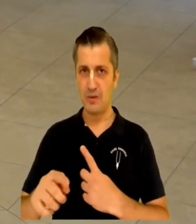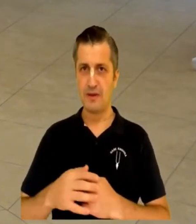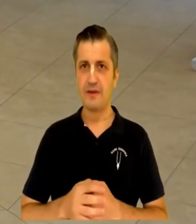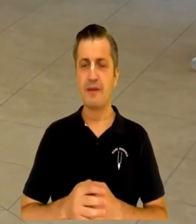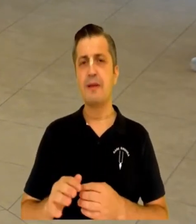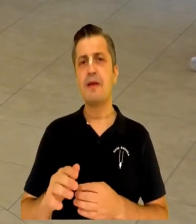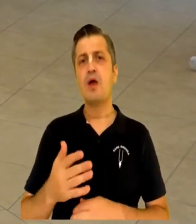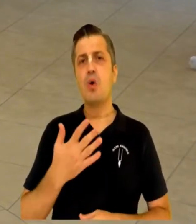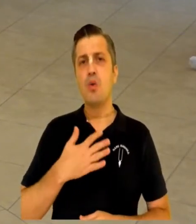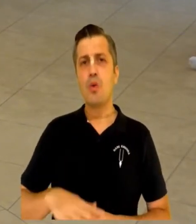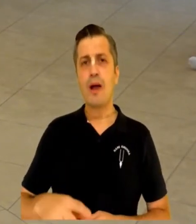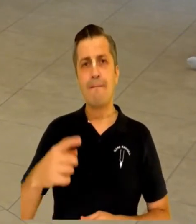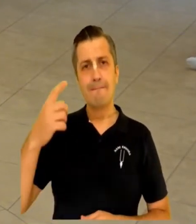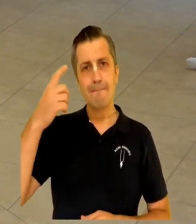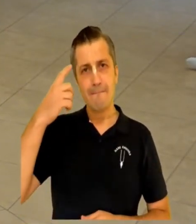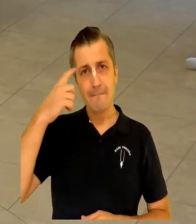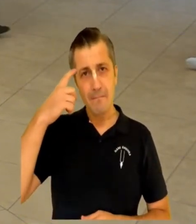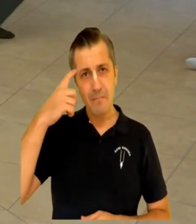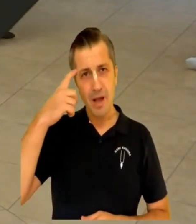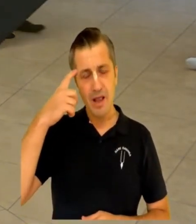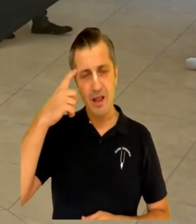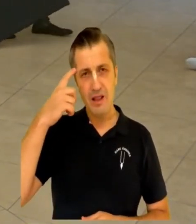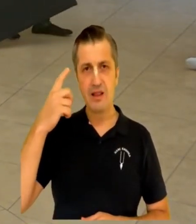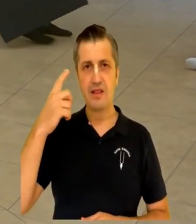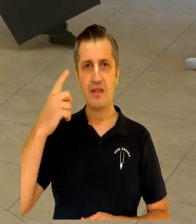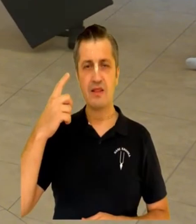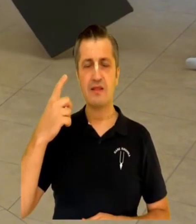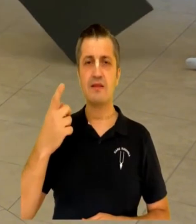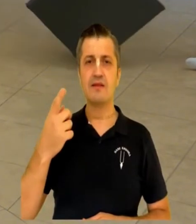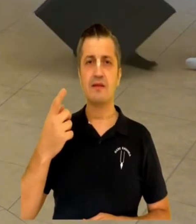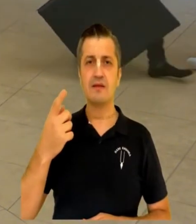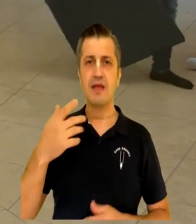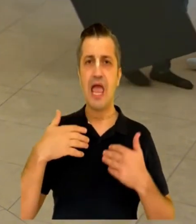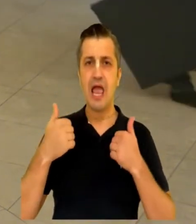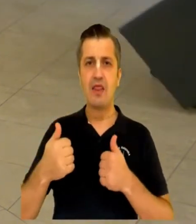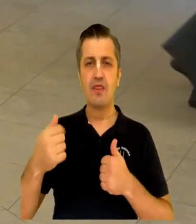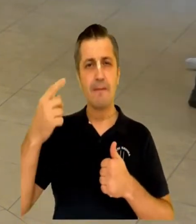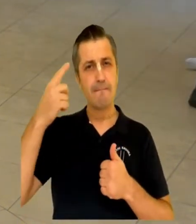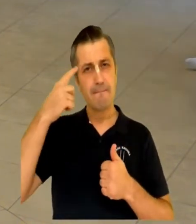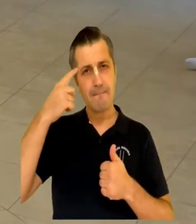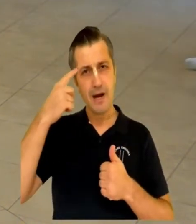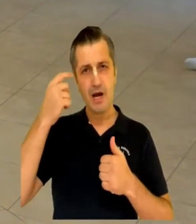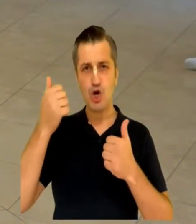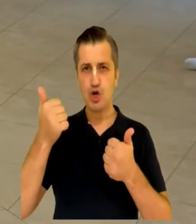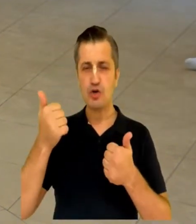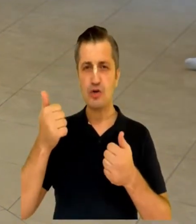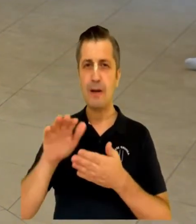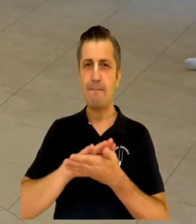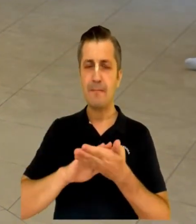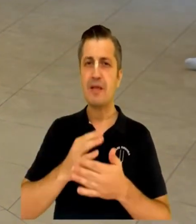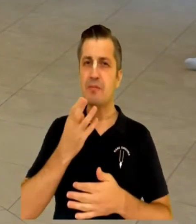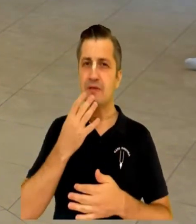where we're not feeling those bad emotions anymore to those past events, so it can mentally free us up and can allow us